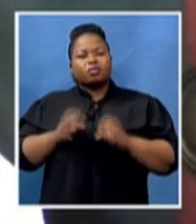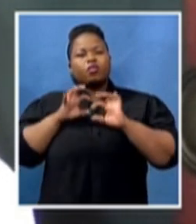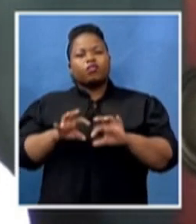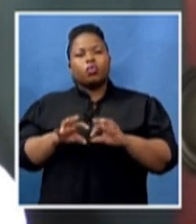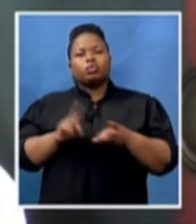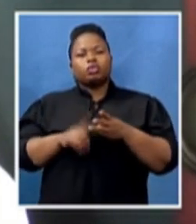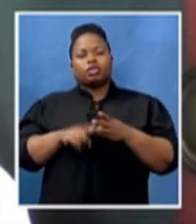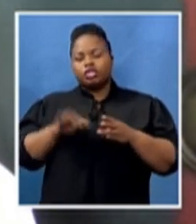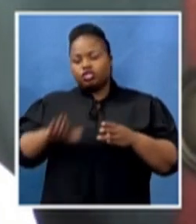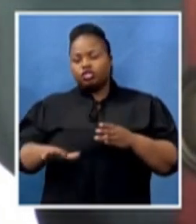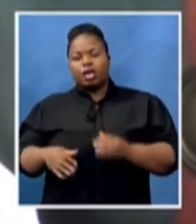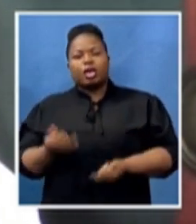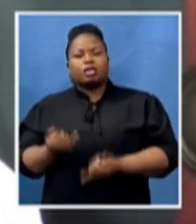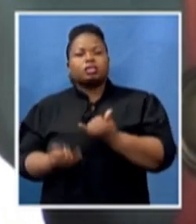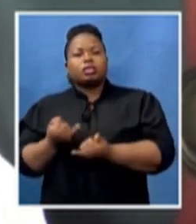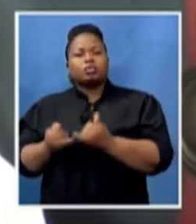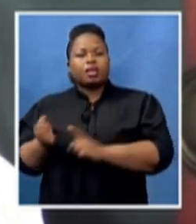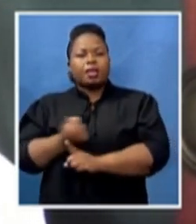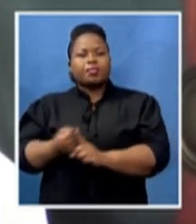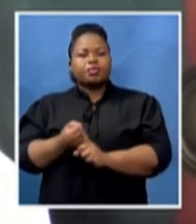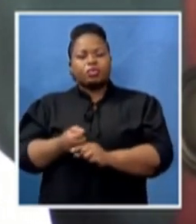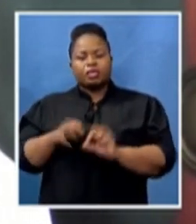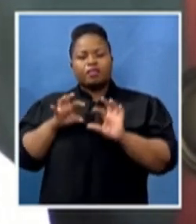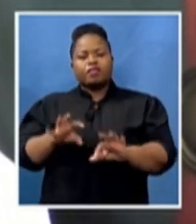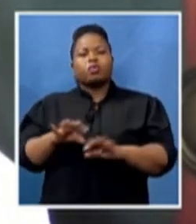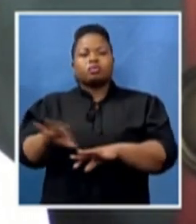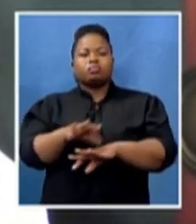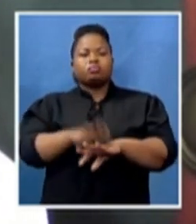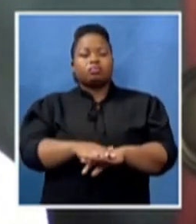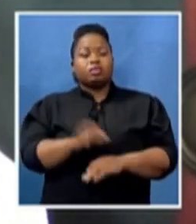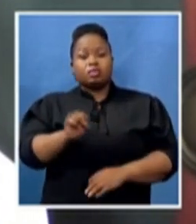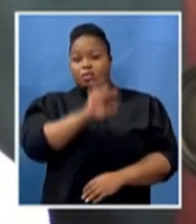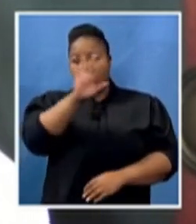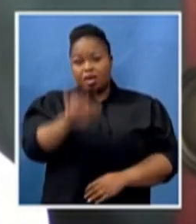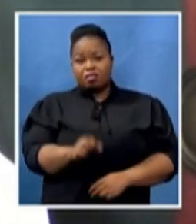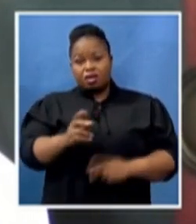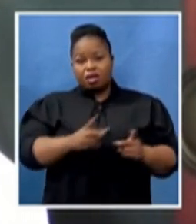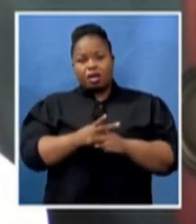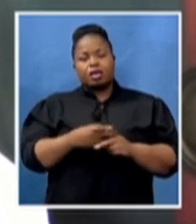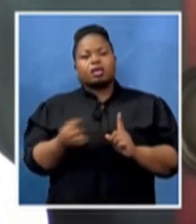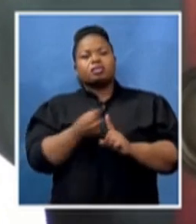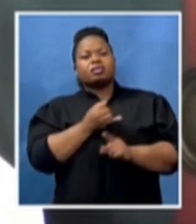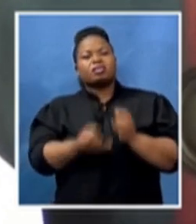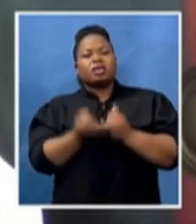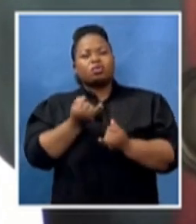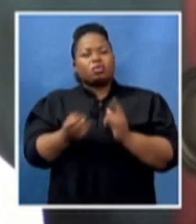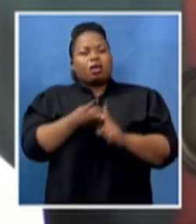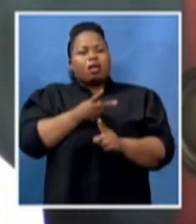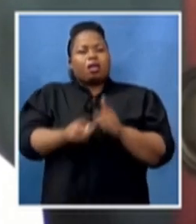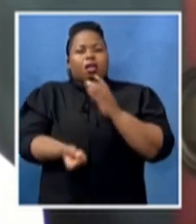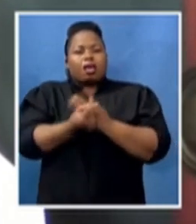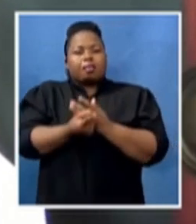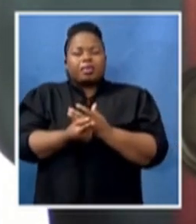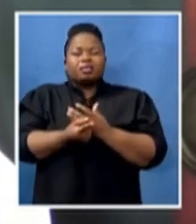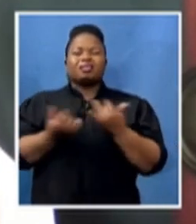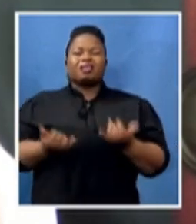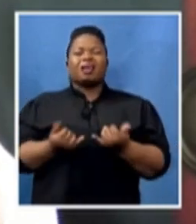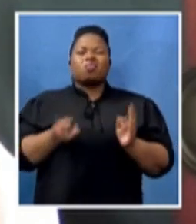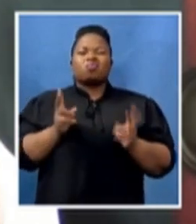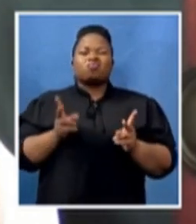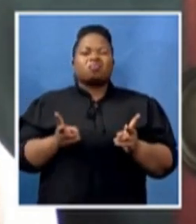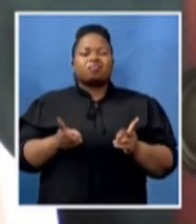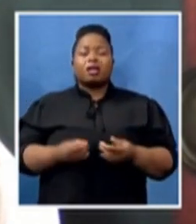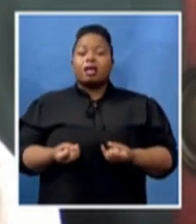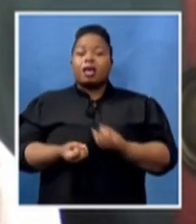In South Africa, as elsewhere, sexual violence far too often results in femicide. As a